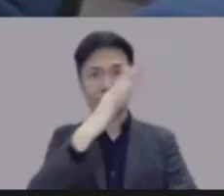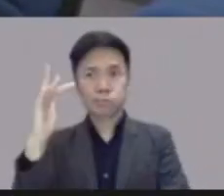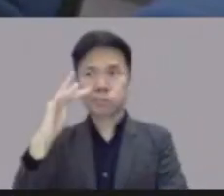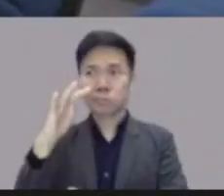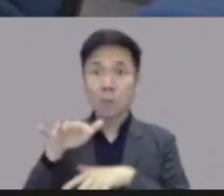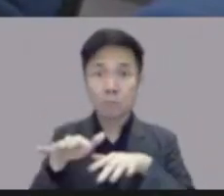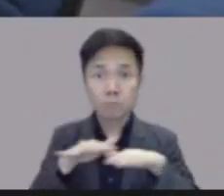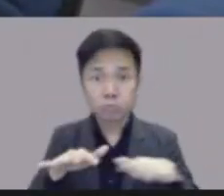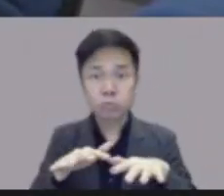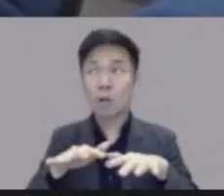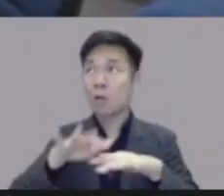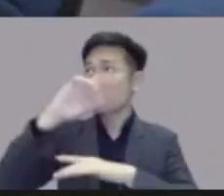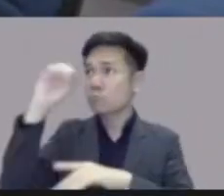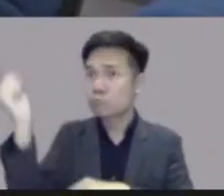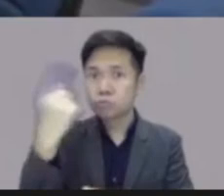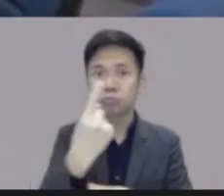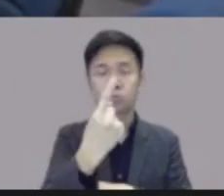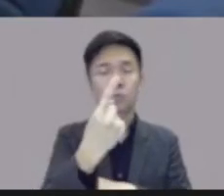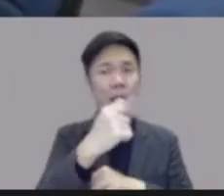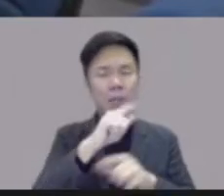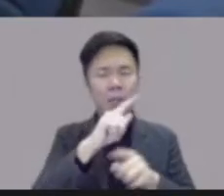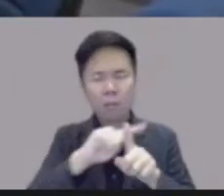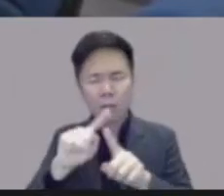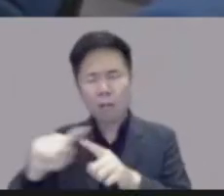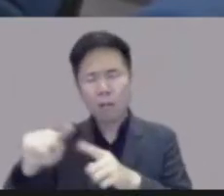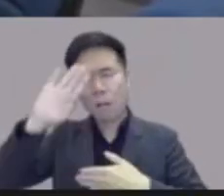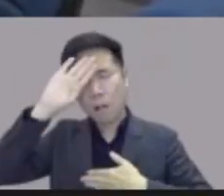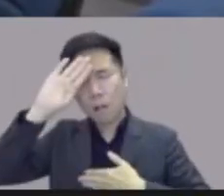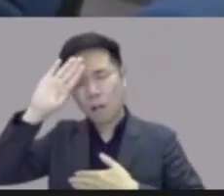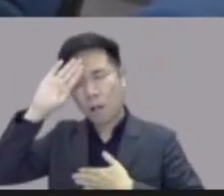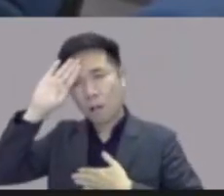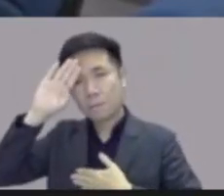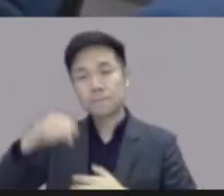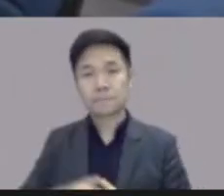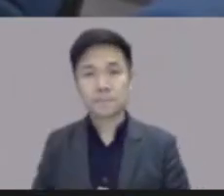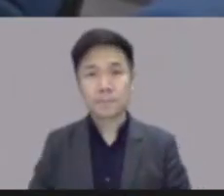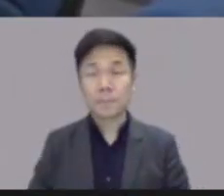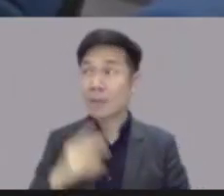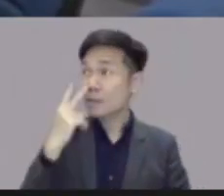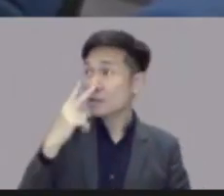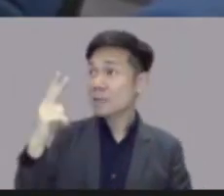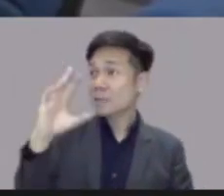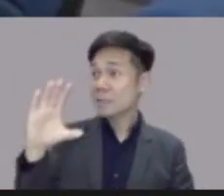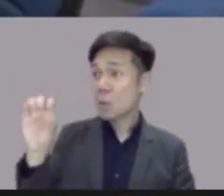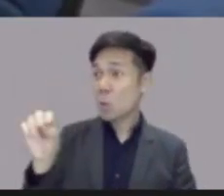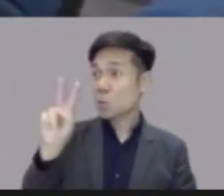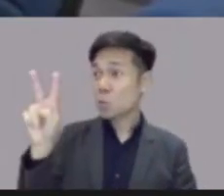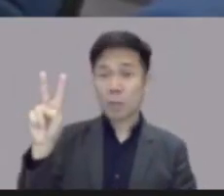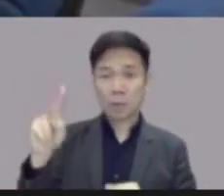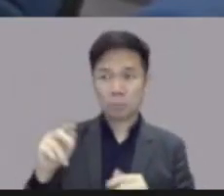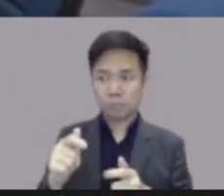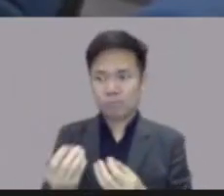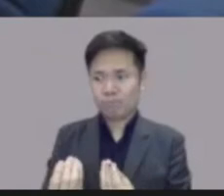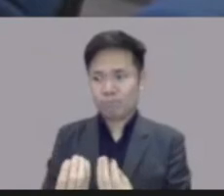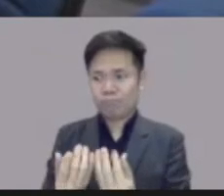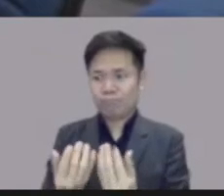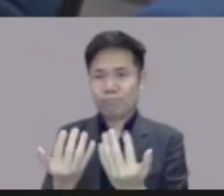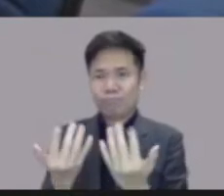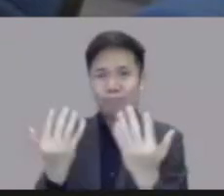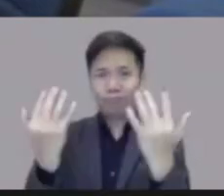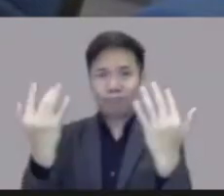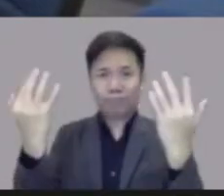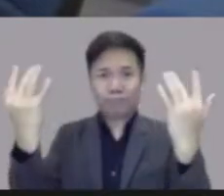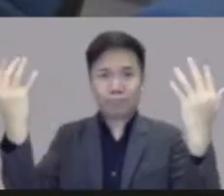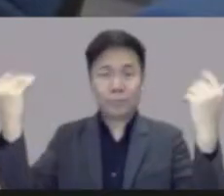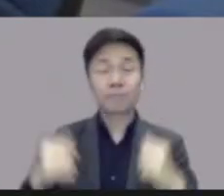uncountable diseases AS Global carbon emissions are on the rise again with our region collectively